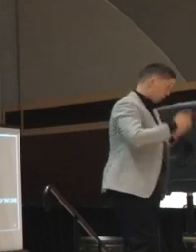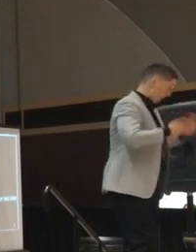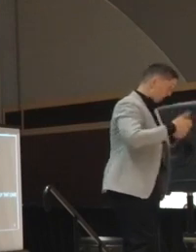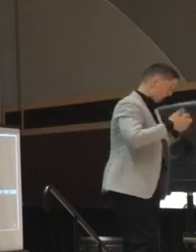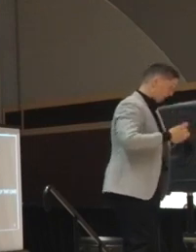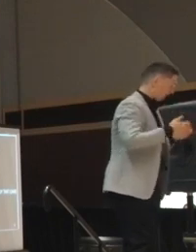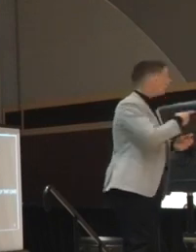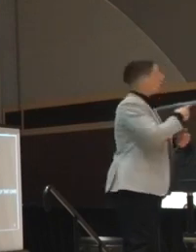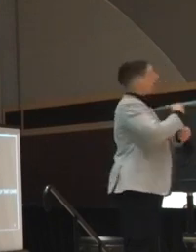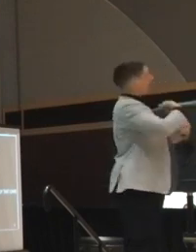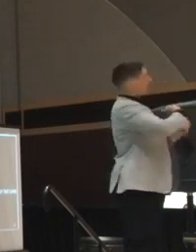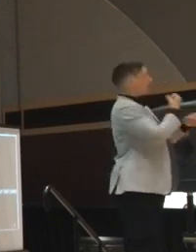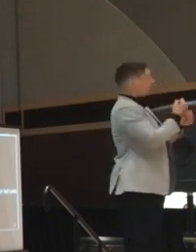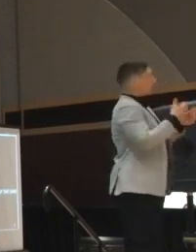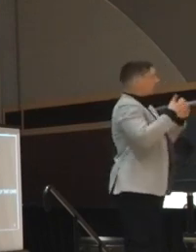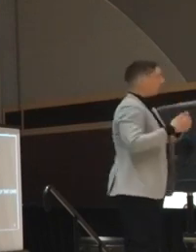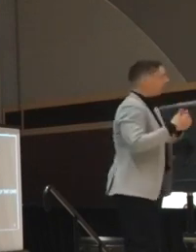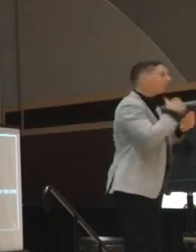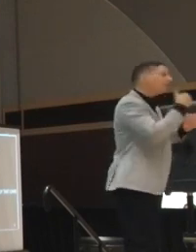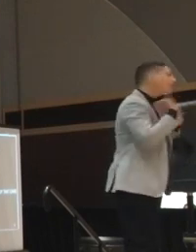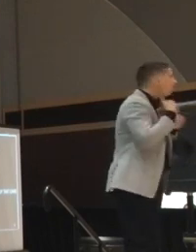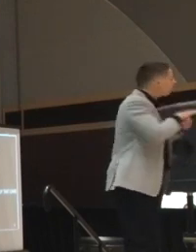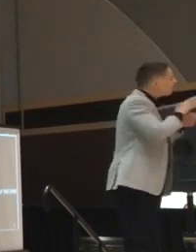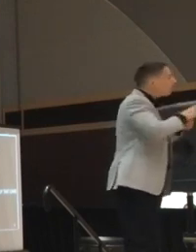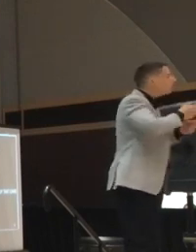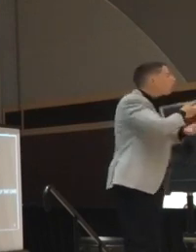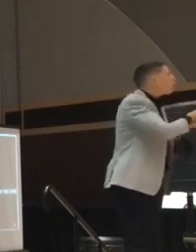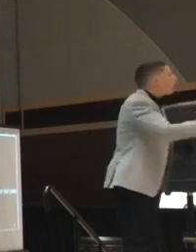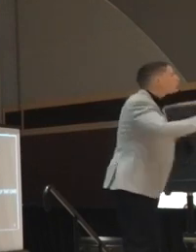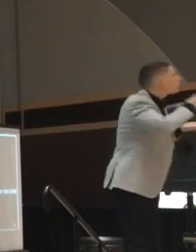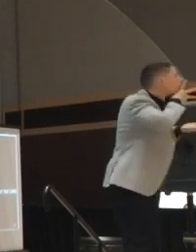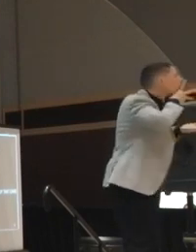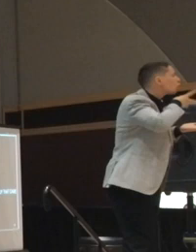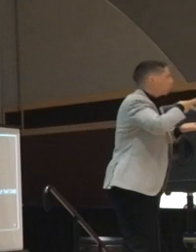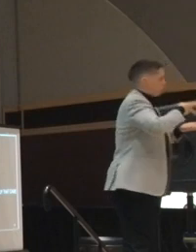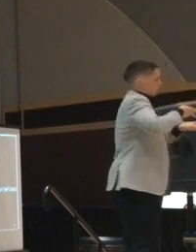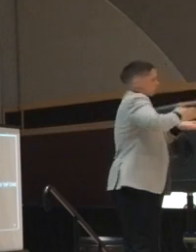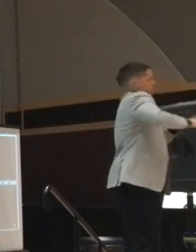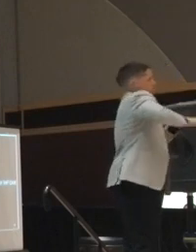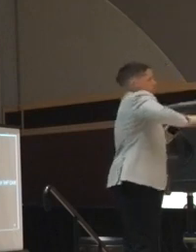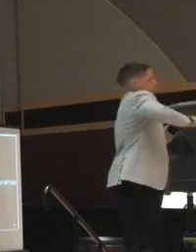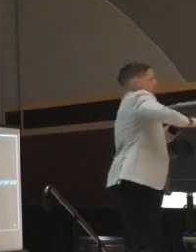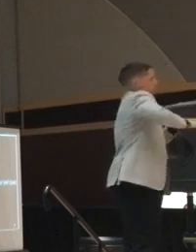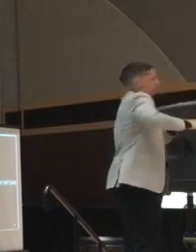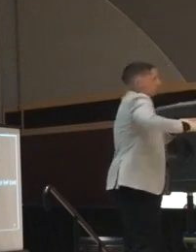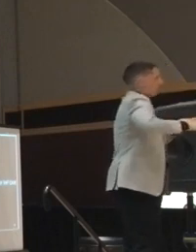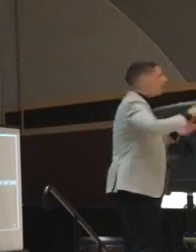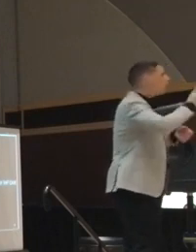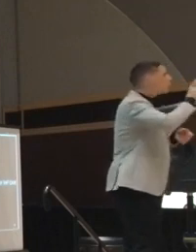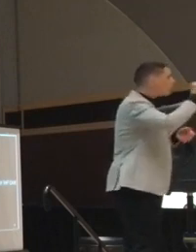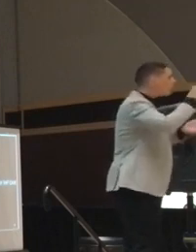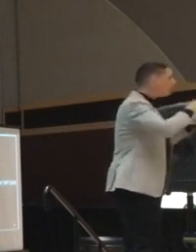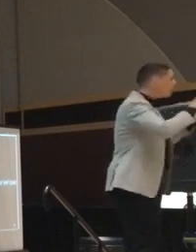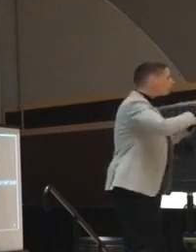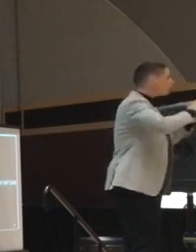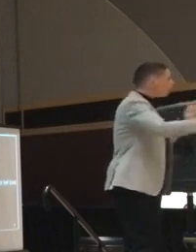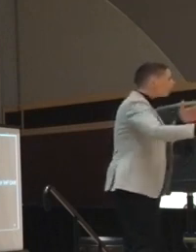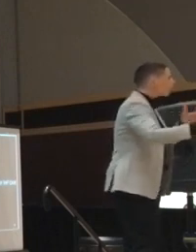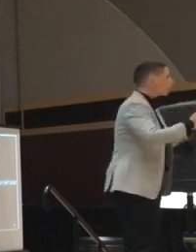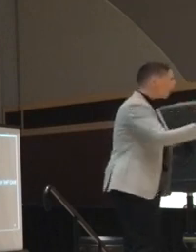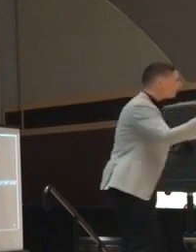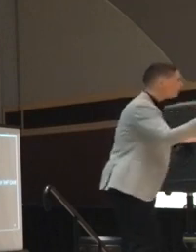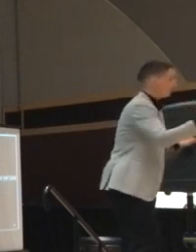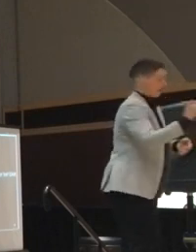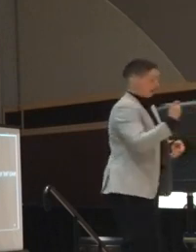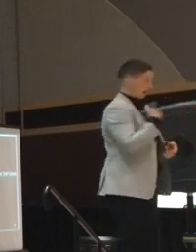that didn't have enough wastewater treatment. He was told it didn't have it. It closed, a $20 million mess. I was actually on